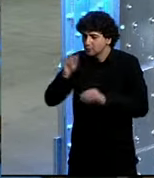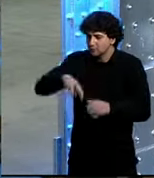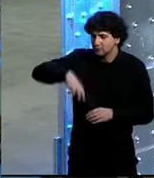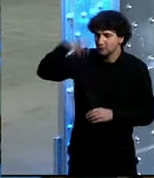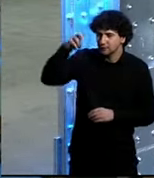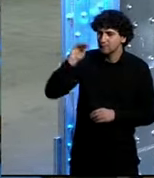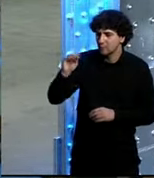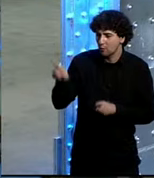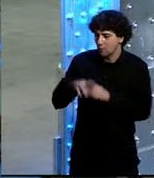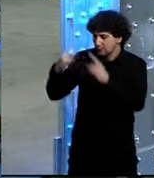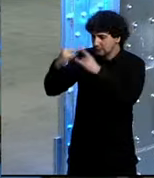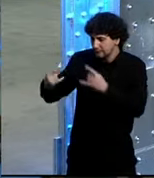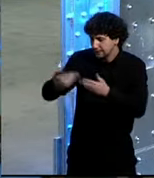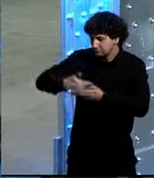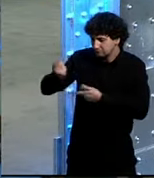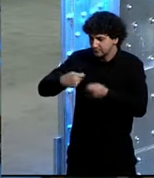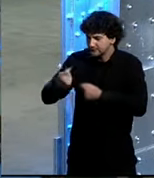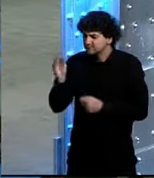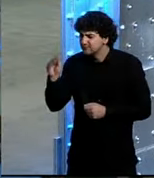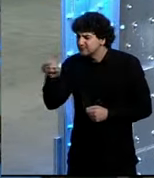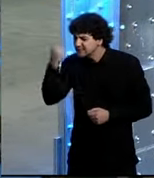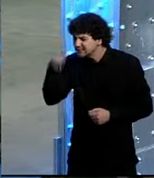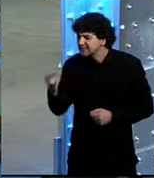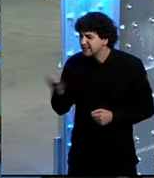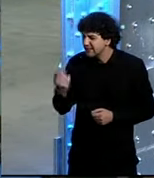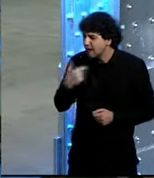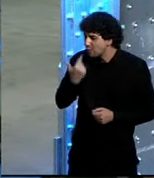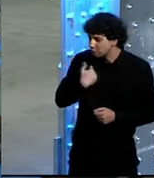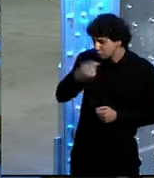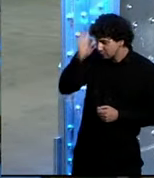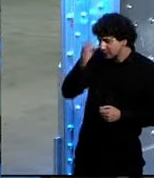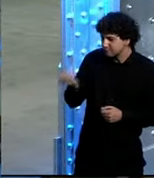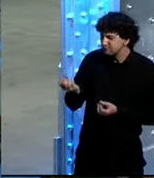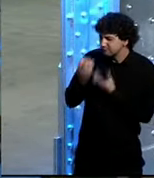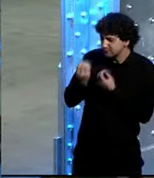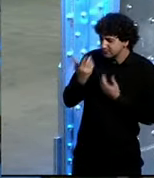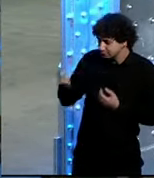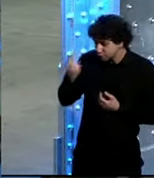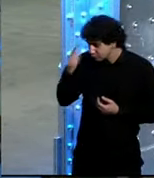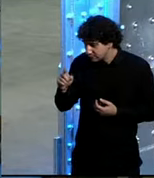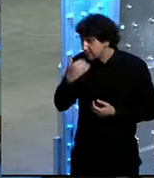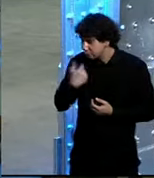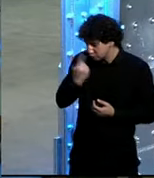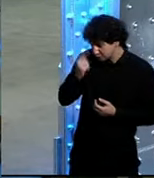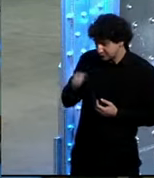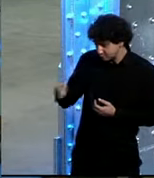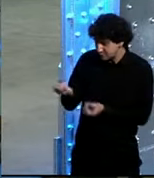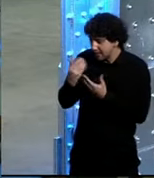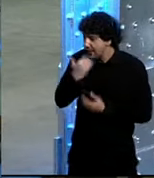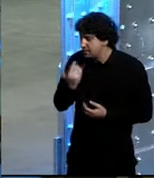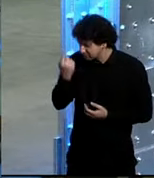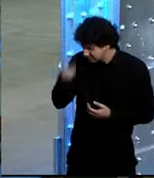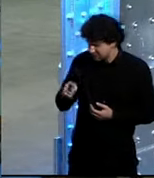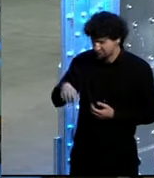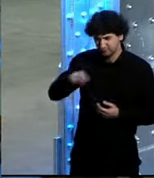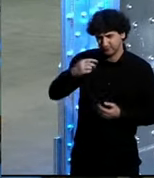brag, we like to talk to anyone on the street, we like we even like to gossip. What do you know that